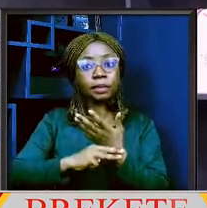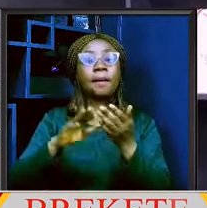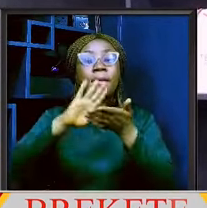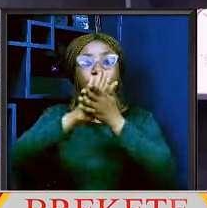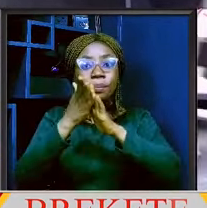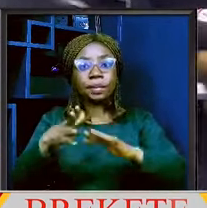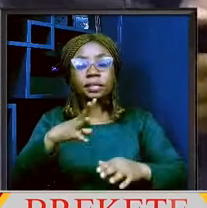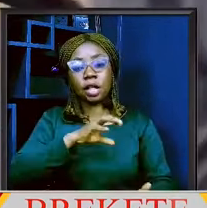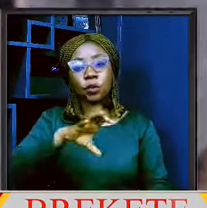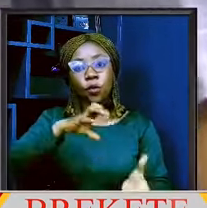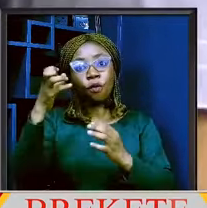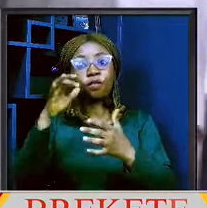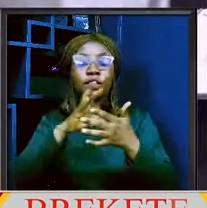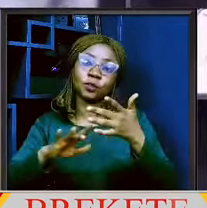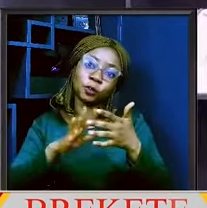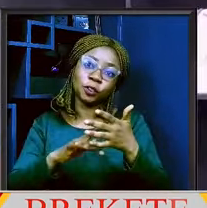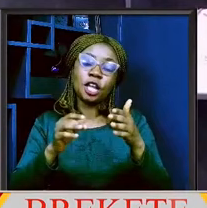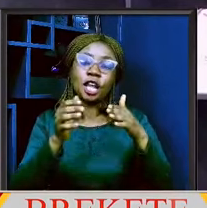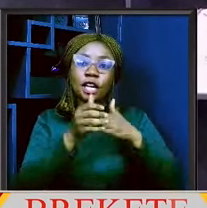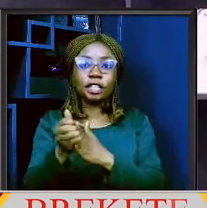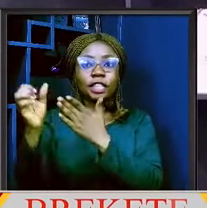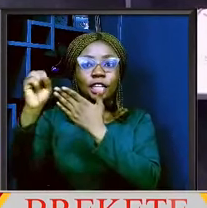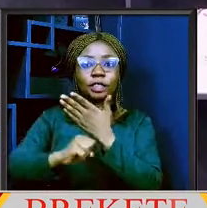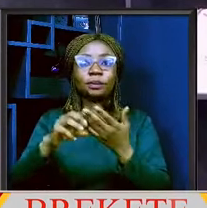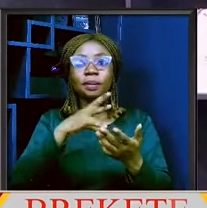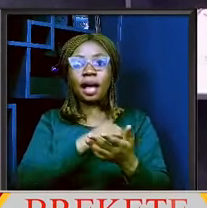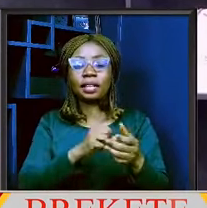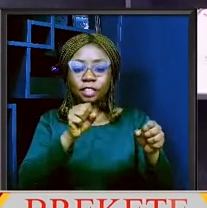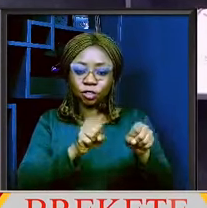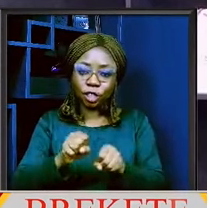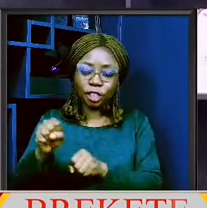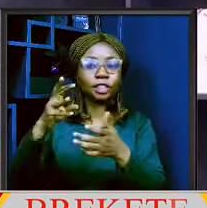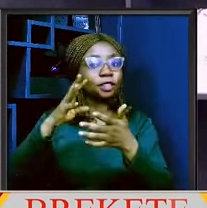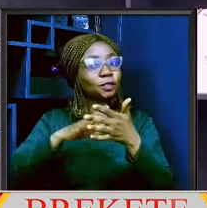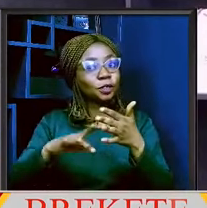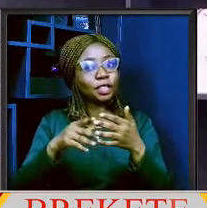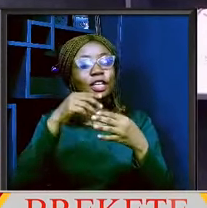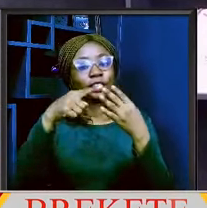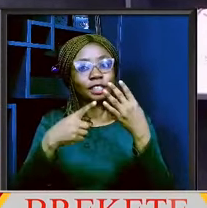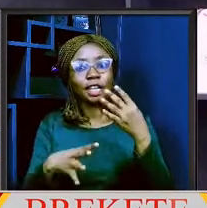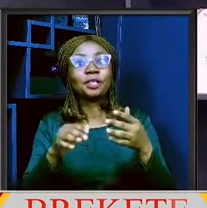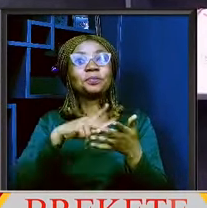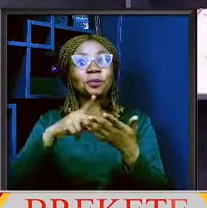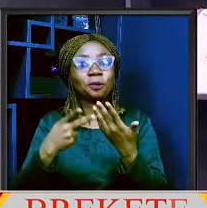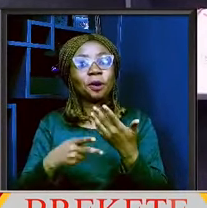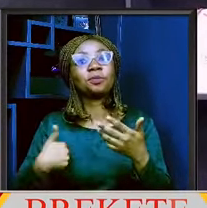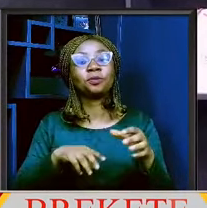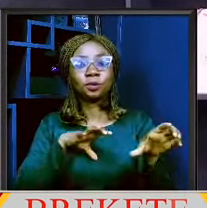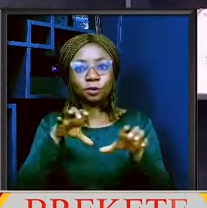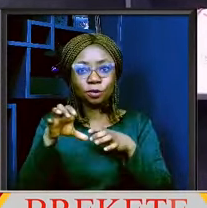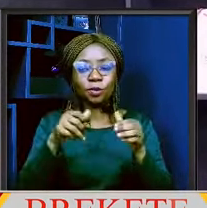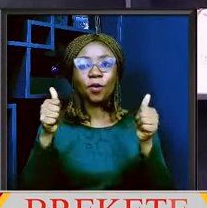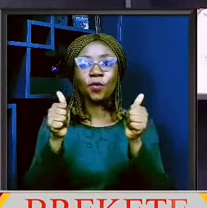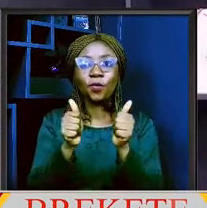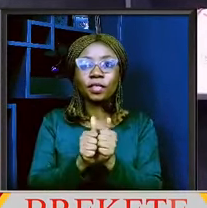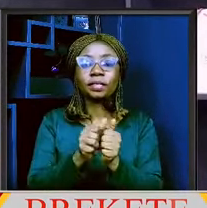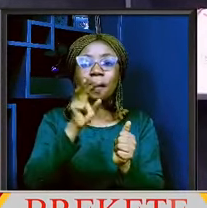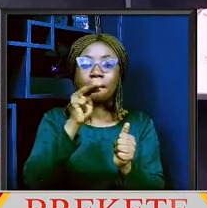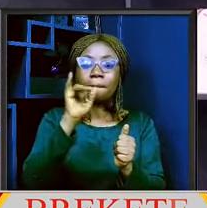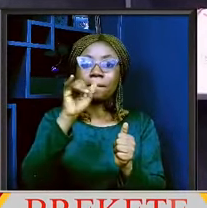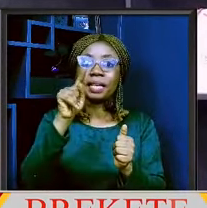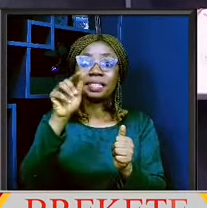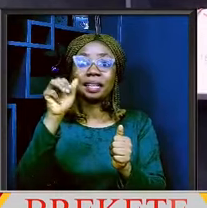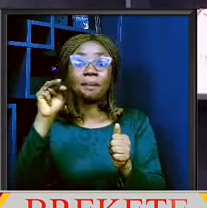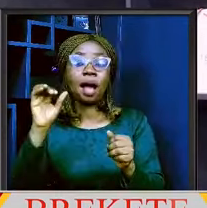Studies, mm-hmm. Leadership and Strategy Studies. Mm. These are the programs we run with the Maitama